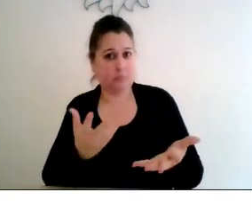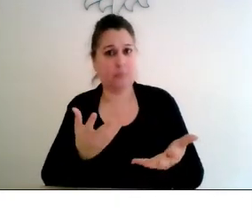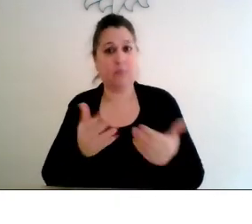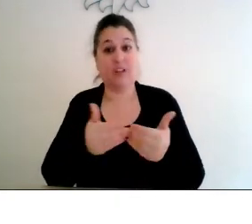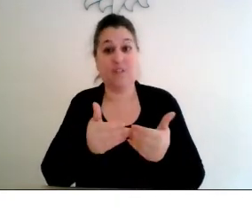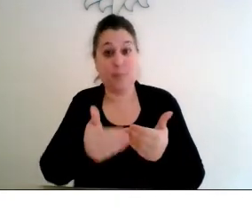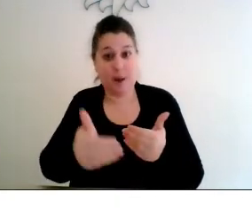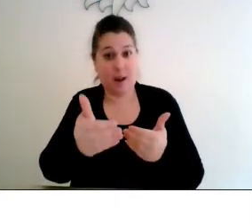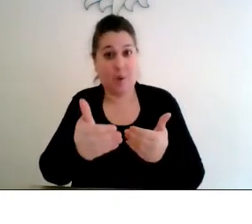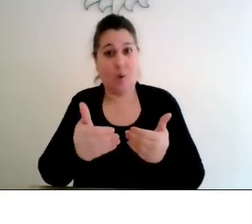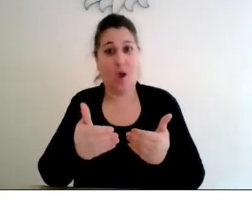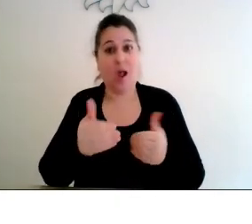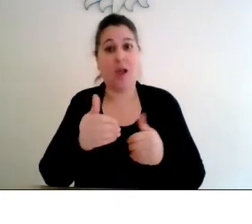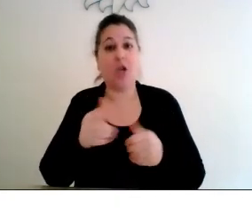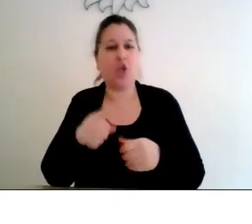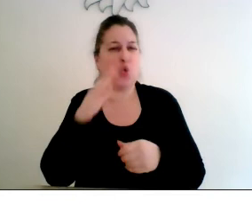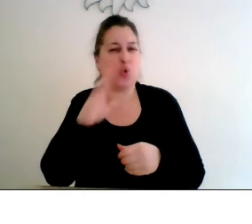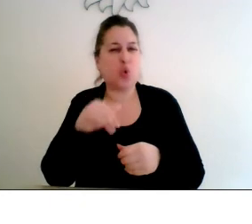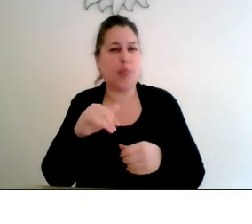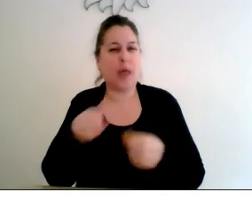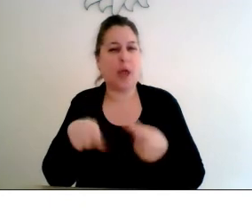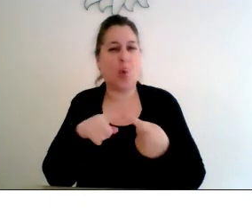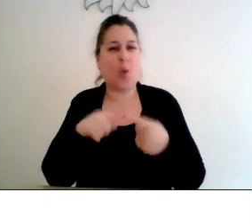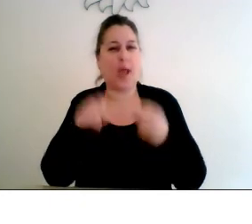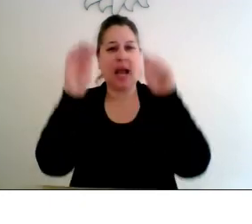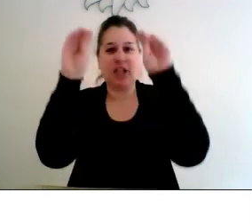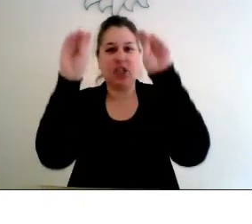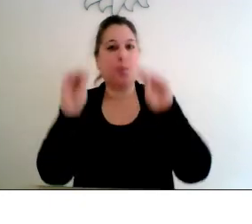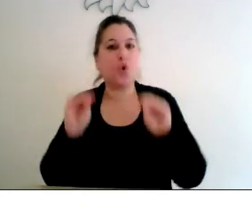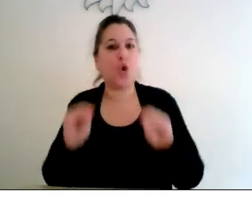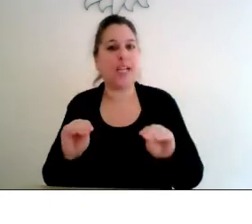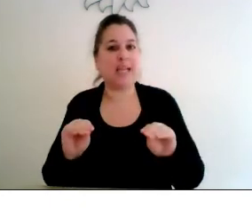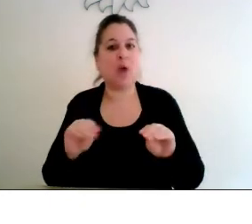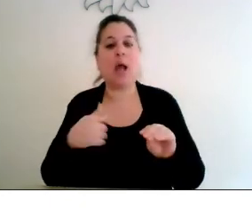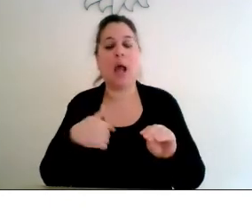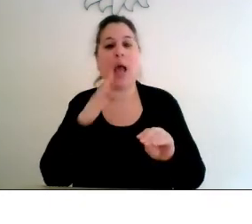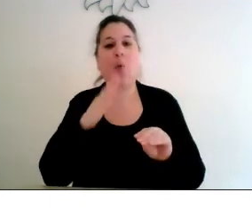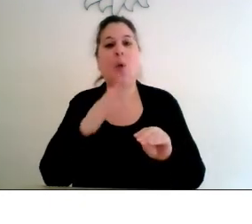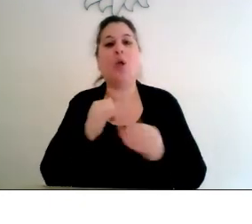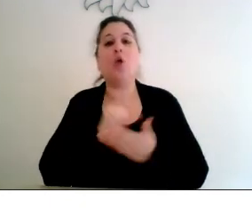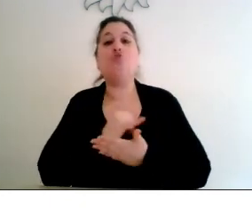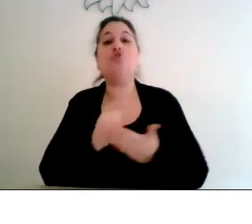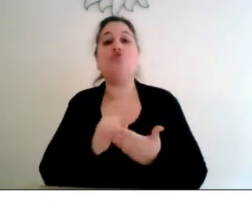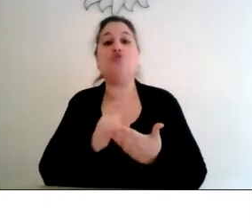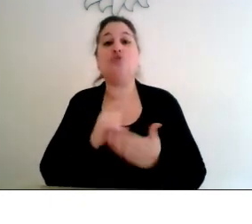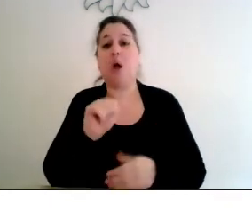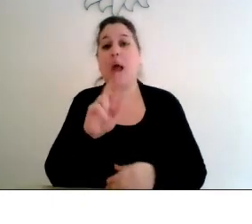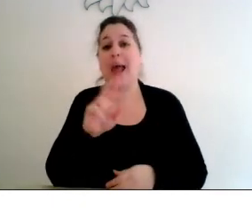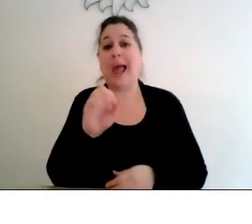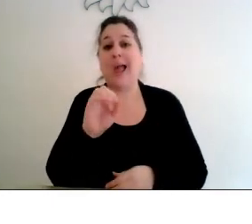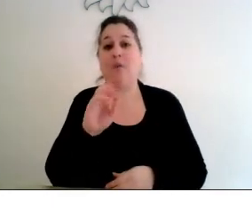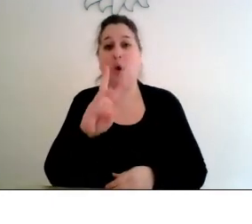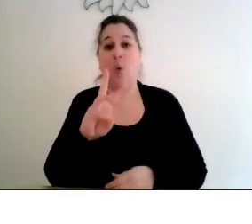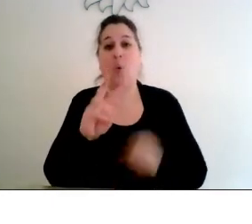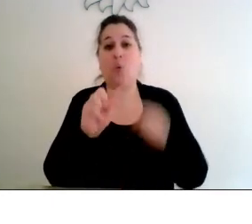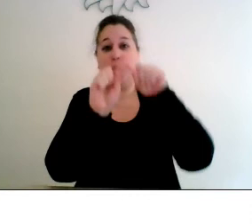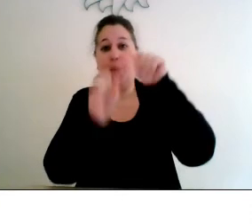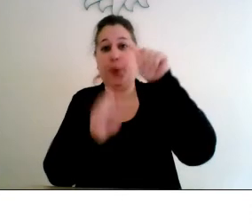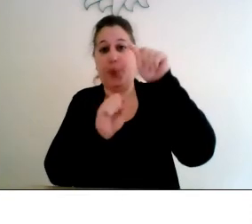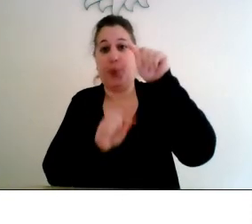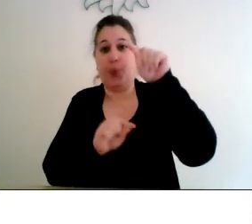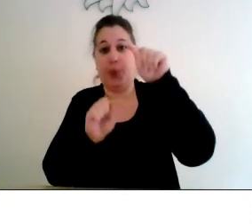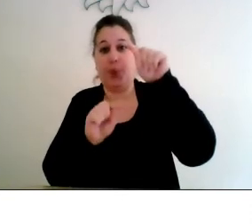down representing what I did last. Okay, just to help keep track of our work. All right, so now we have 27 plus 8 minus